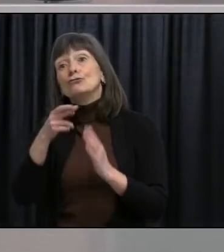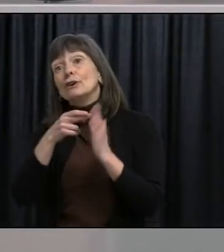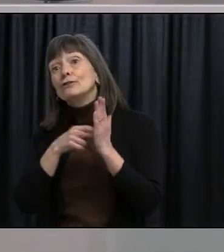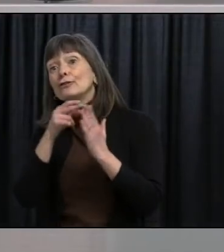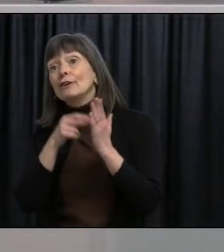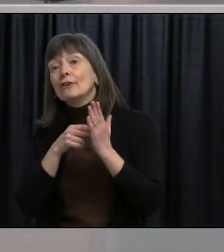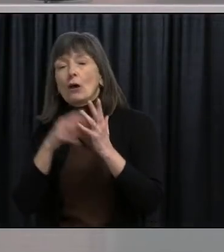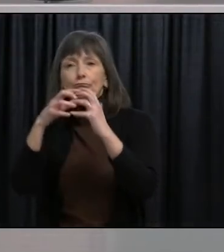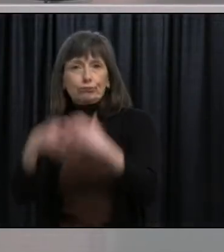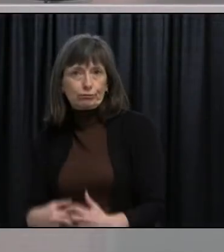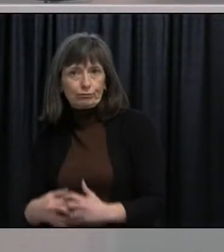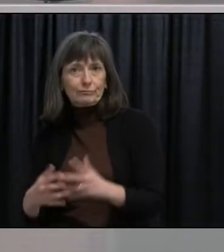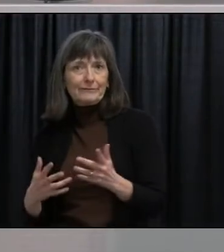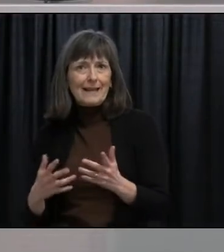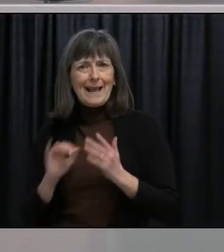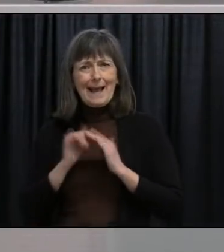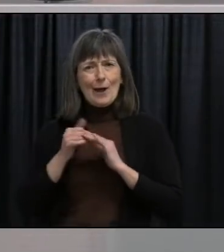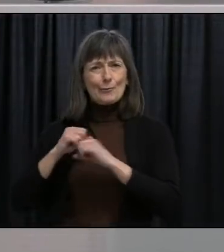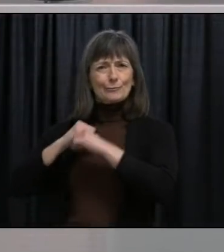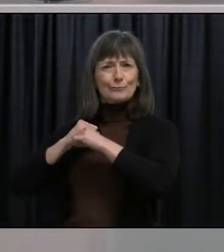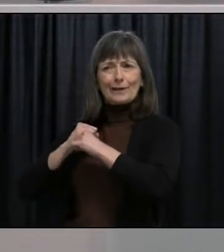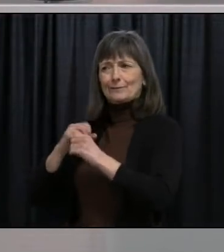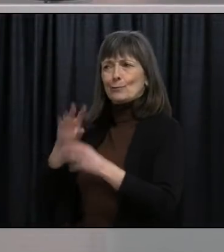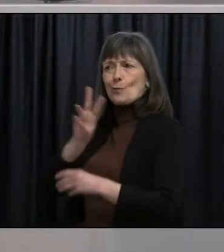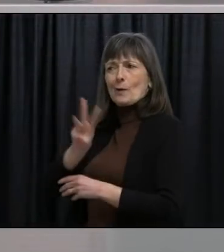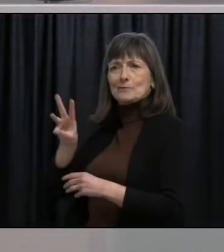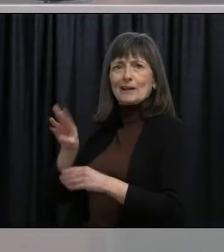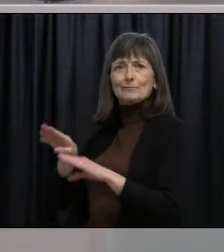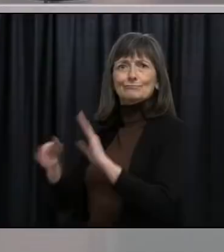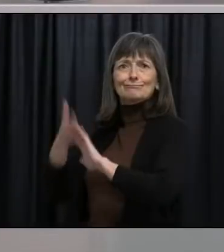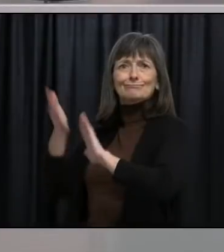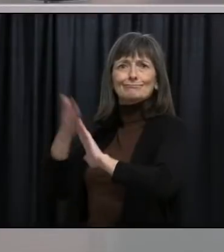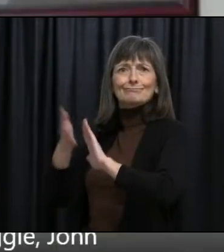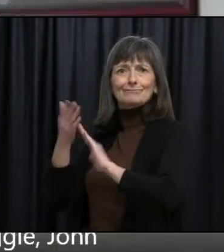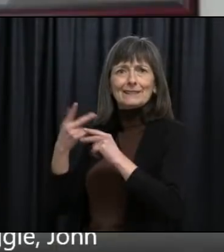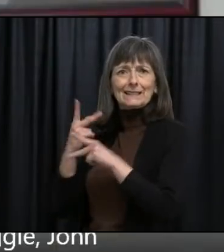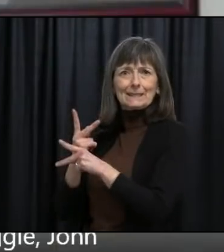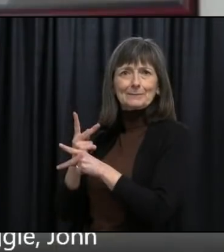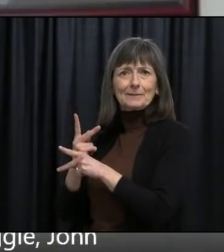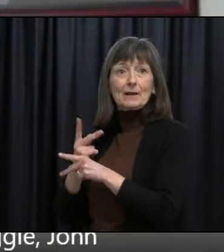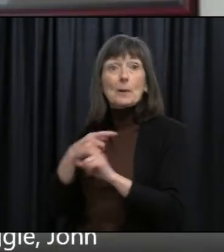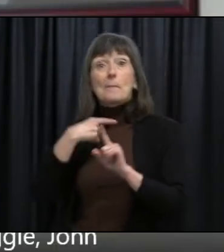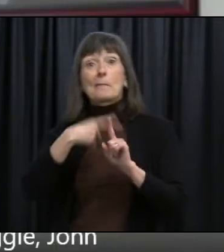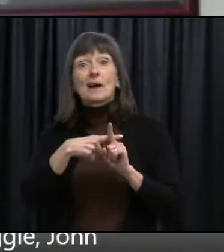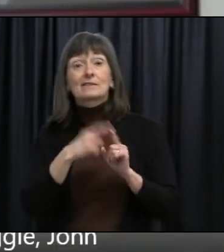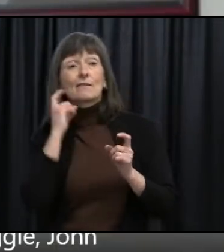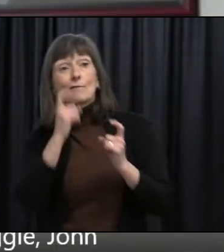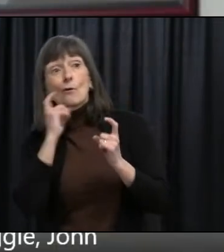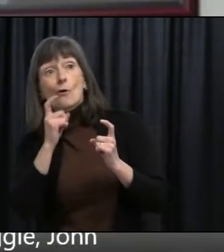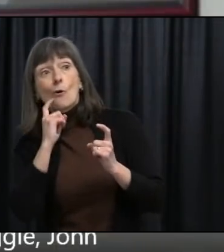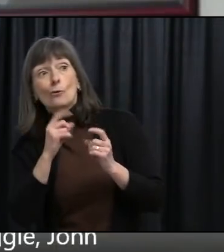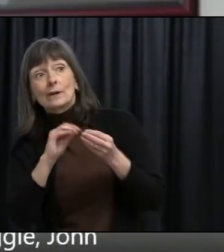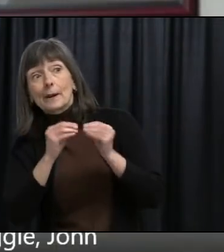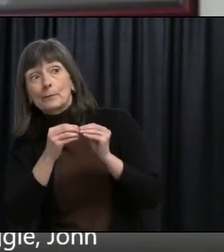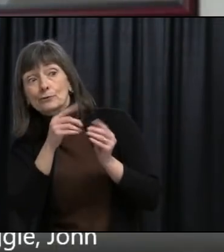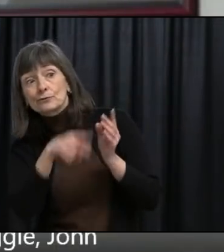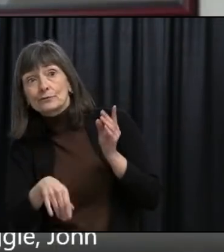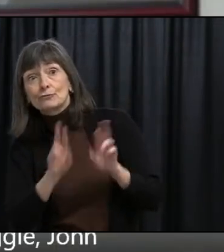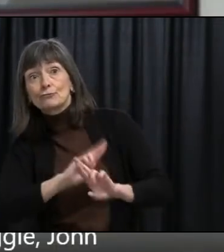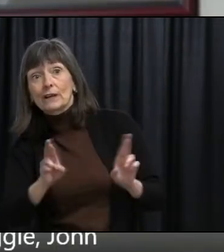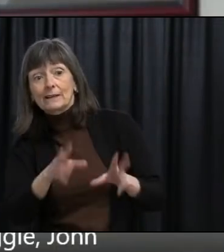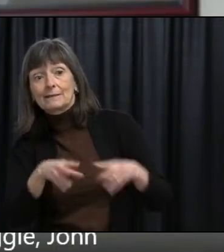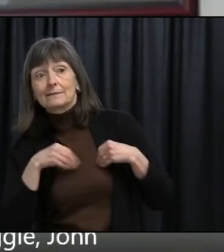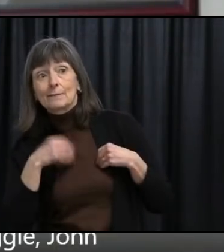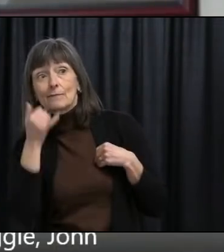that won't happen, and maybe talk also about the staffing levels at the call centers right now? That's a very good